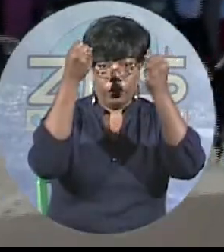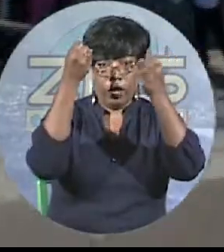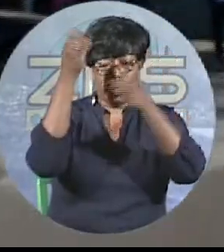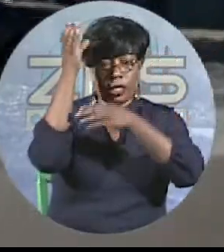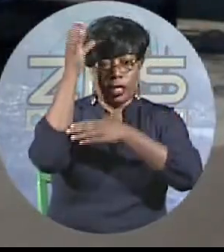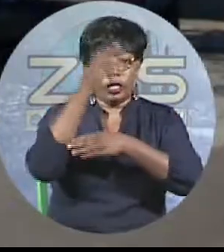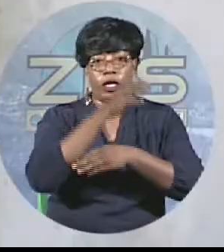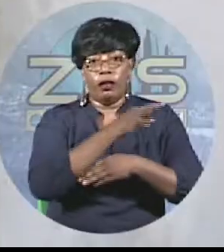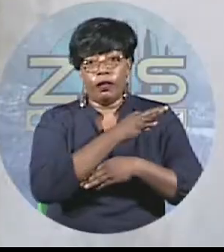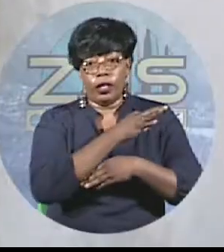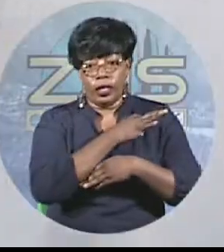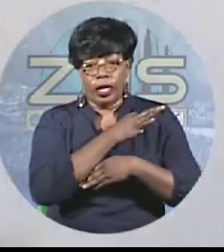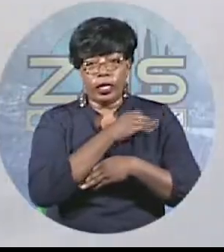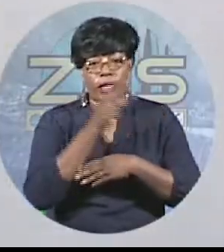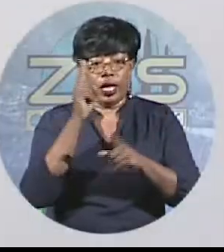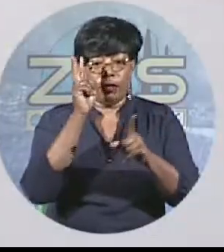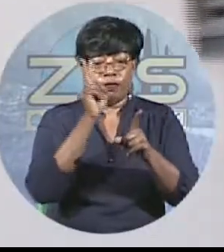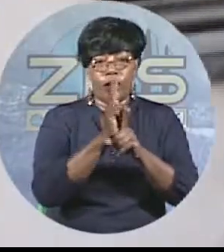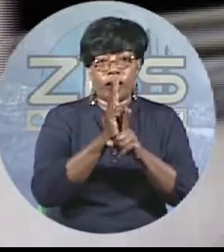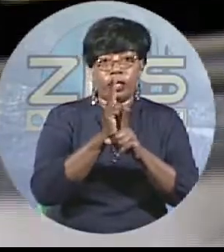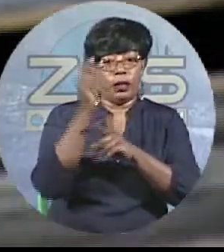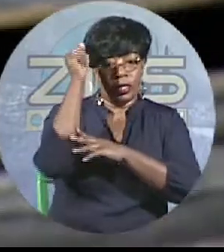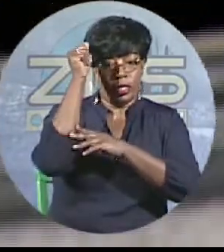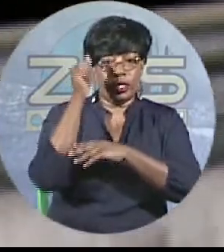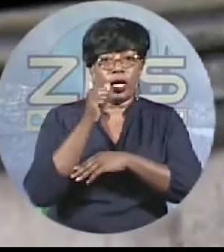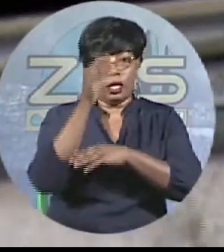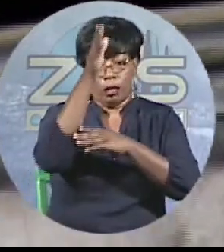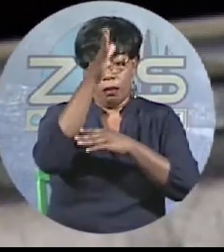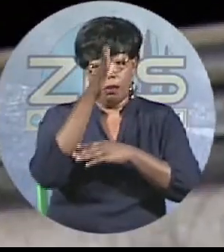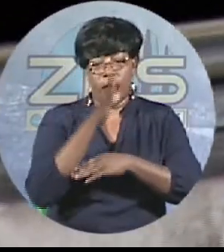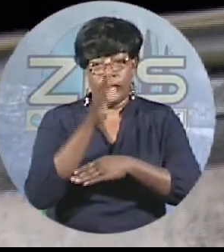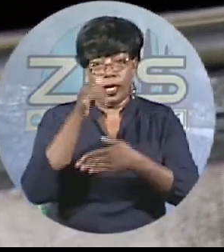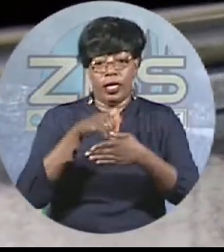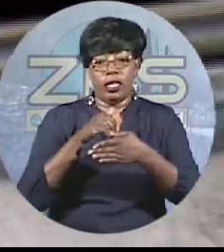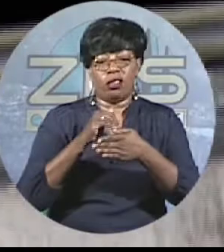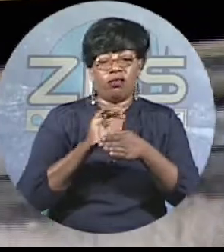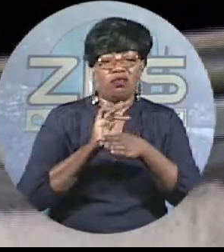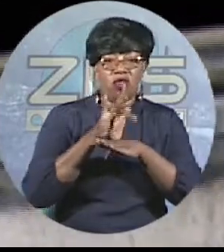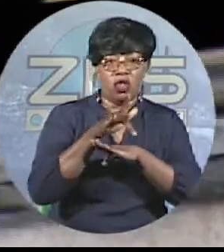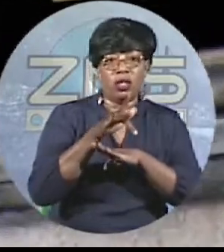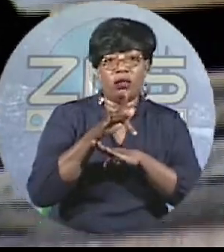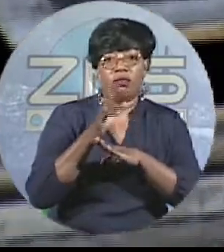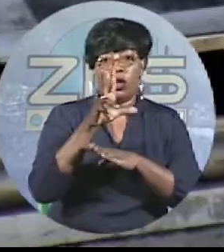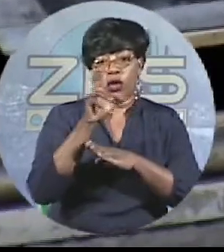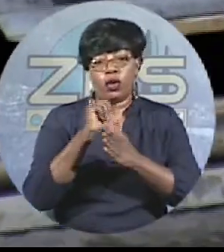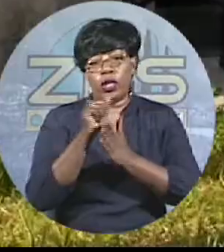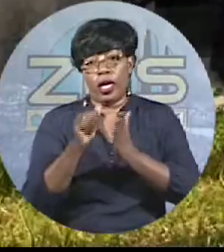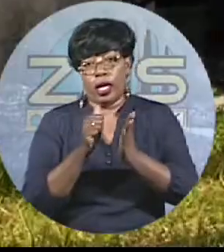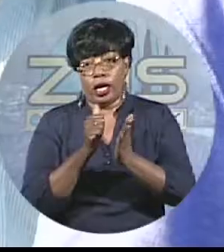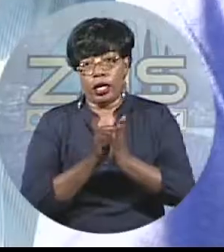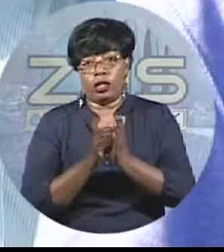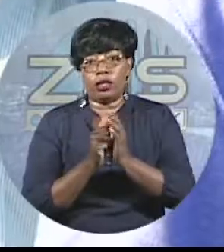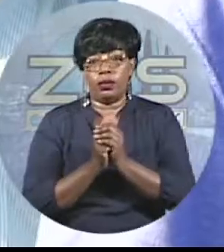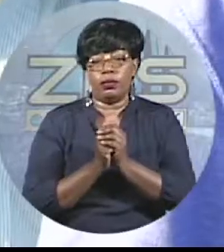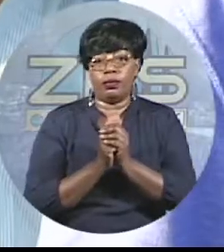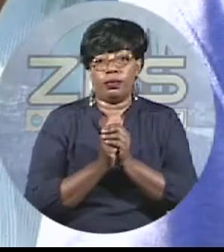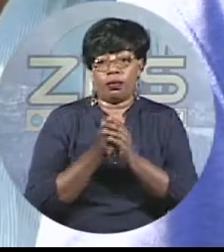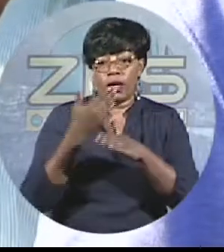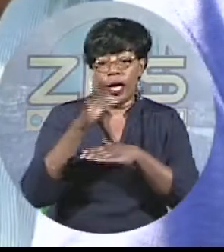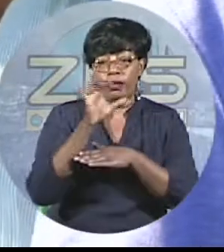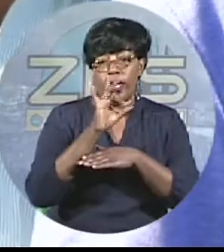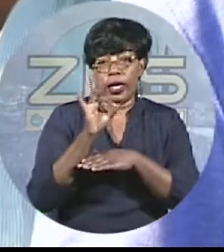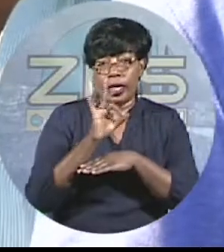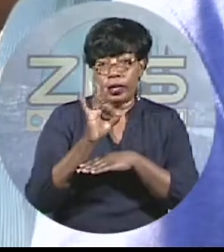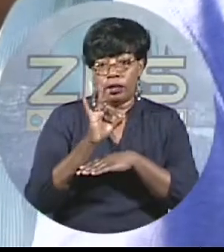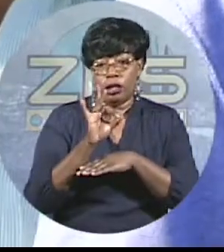Clayton Fernandez, said the victim was an adult male who appeared to be in his early 30s. Shortly after 8 a.m. this